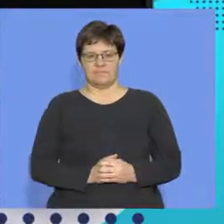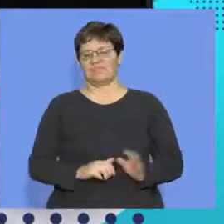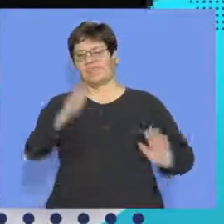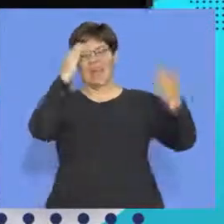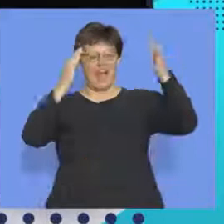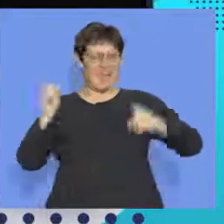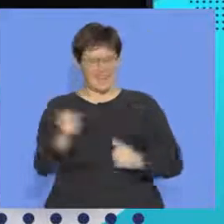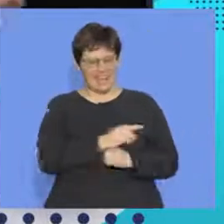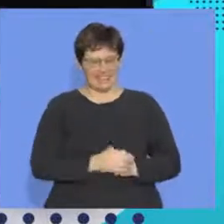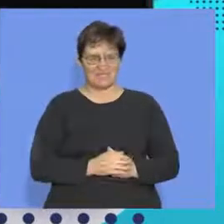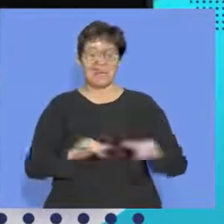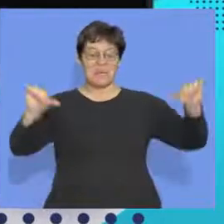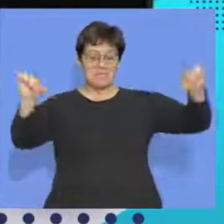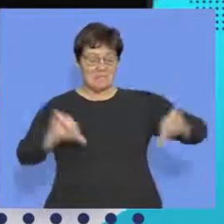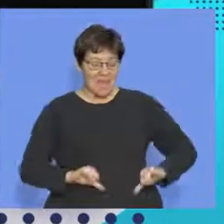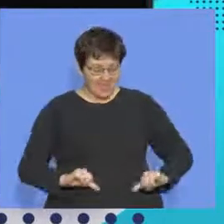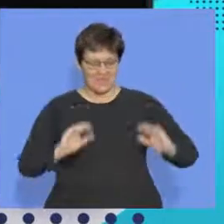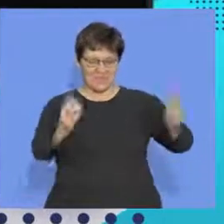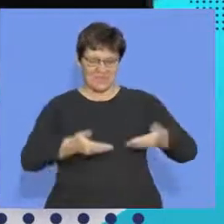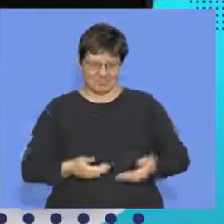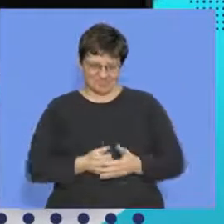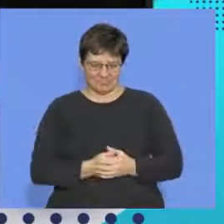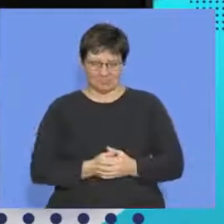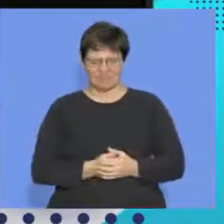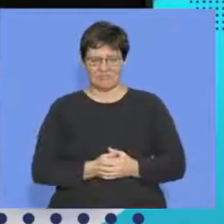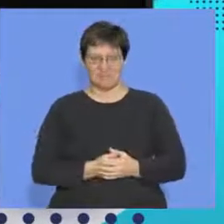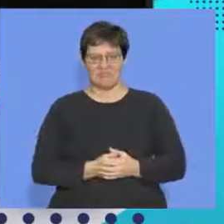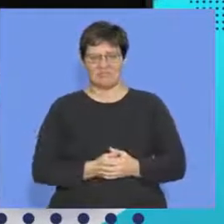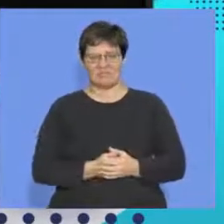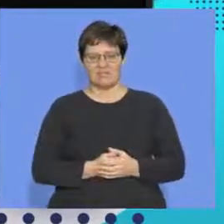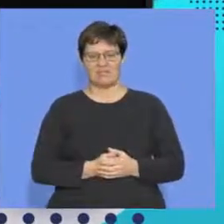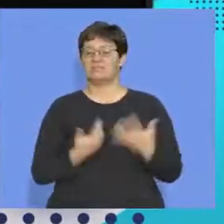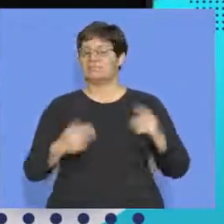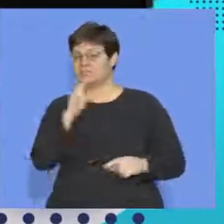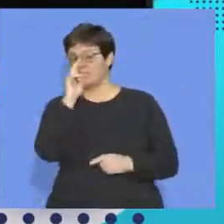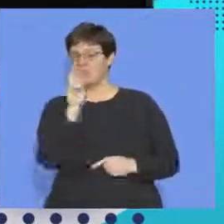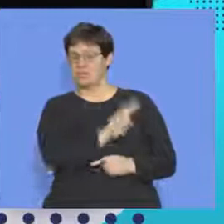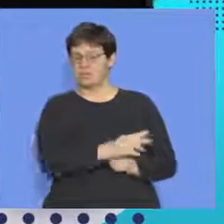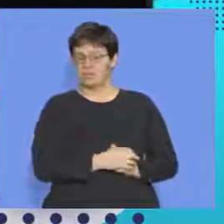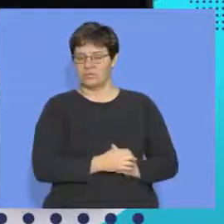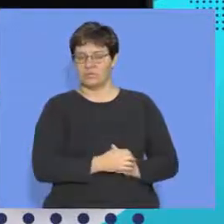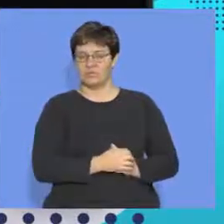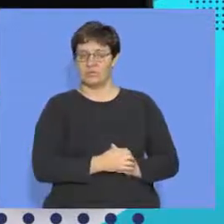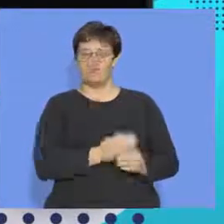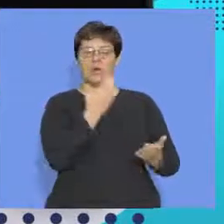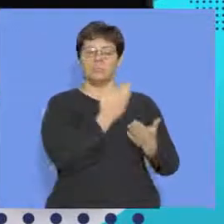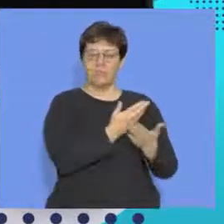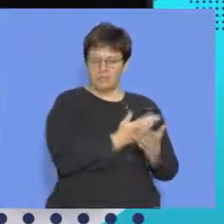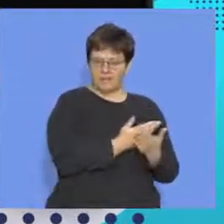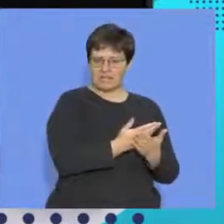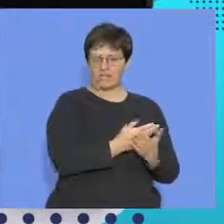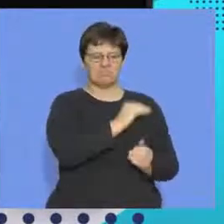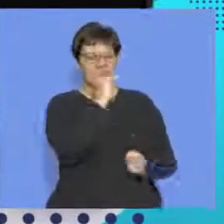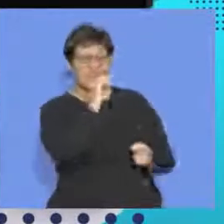Hello there, welcome back once again. So we've looked at probability definitions